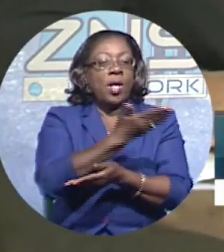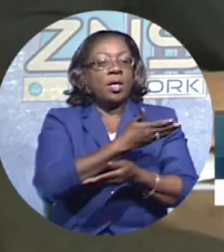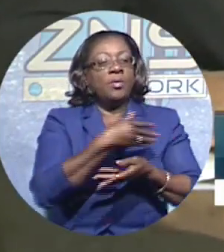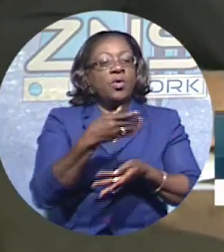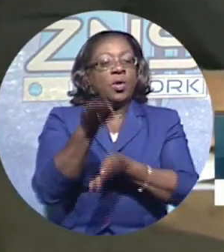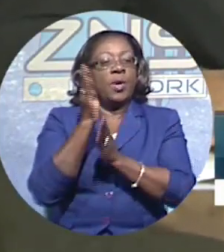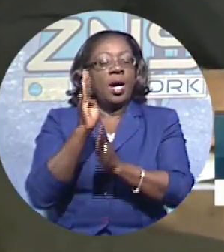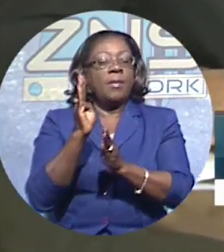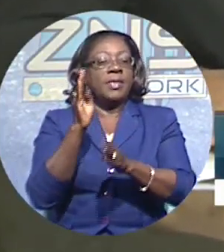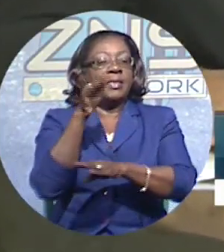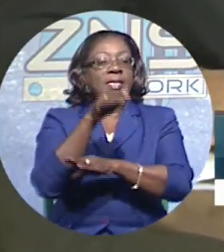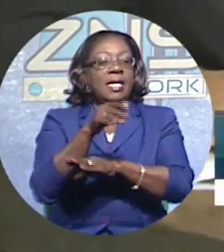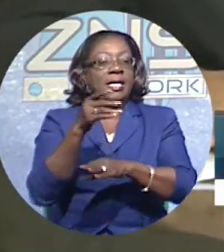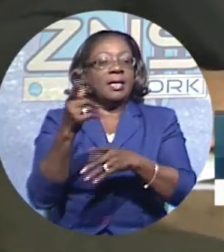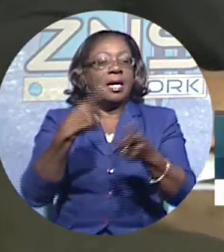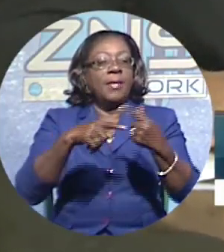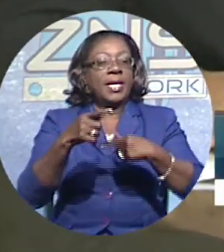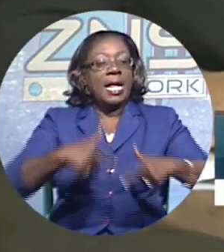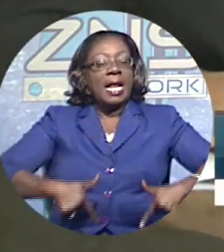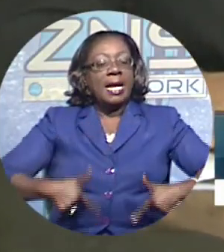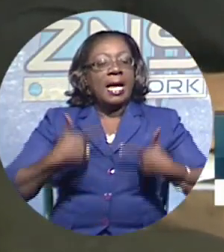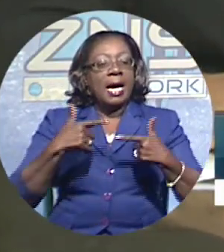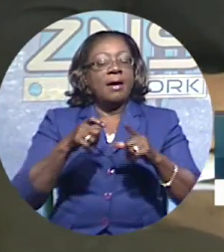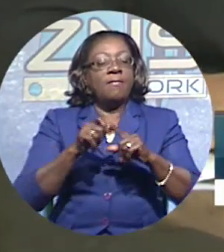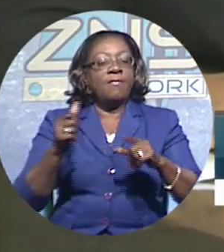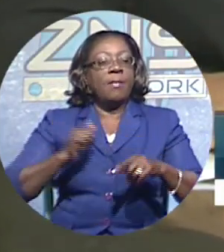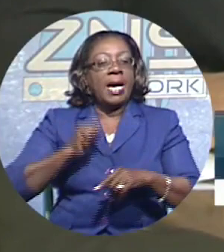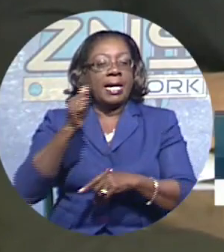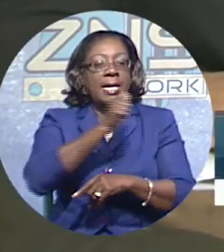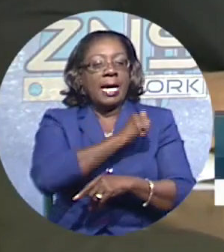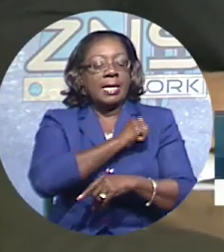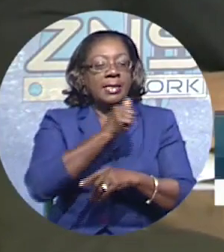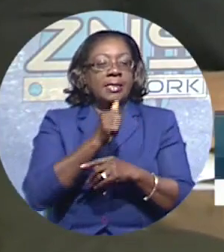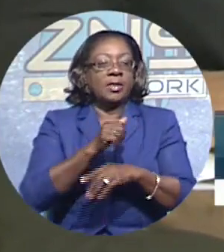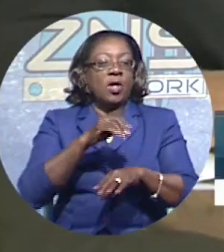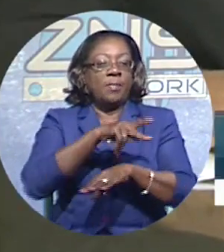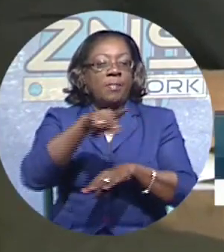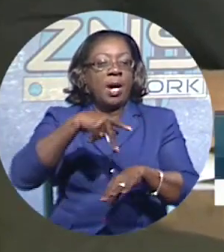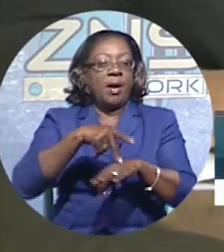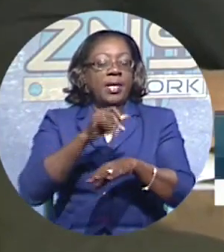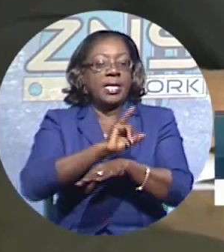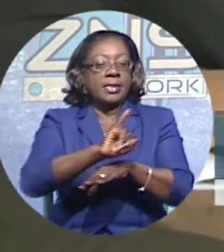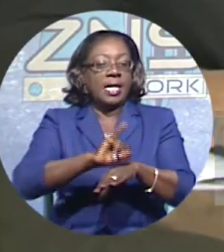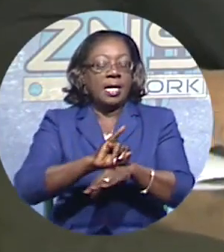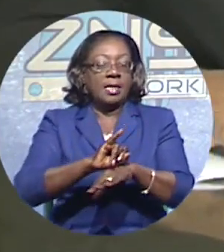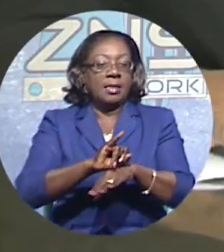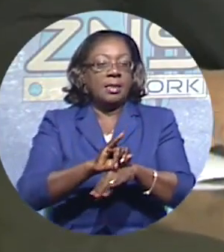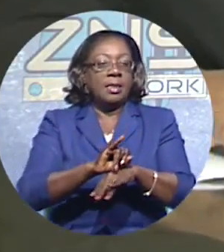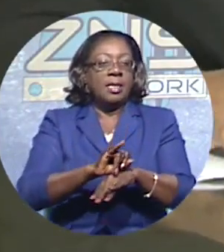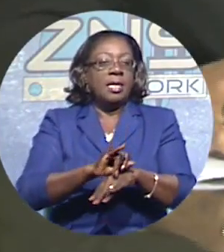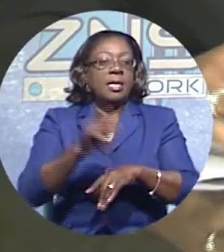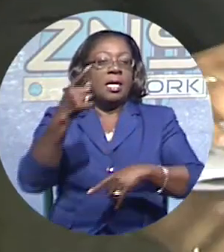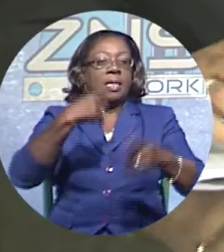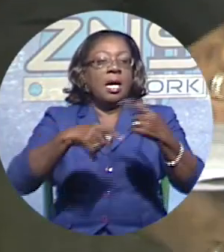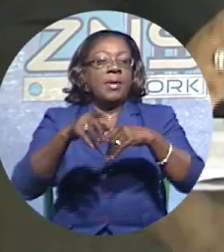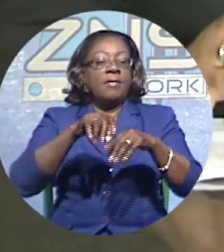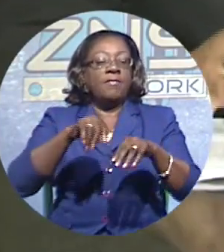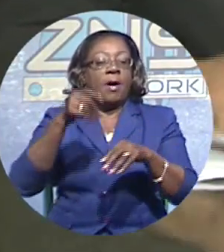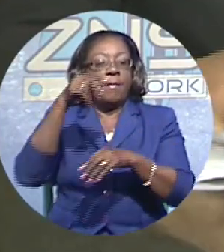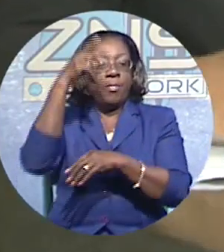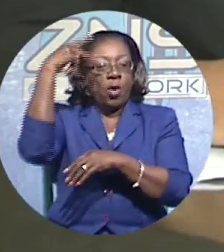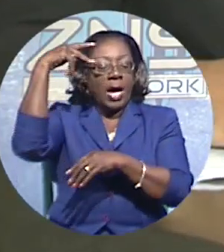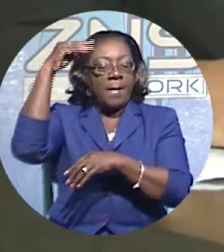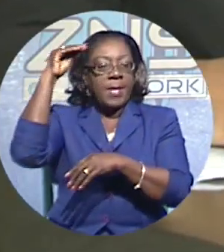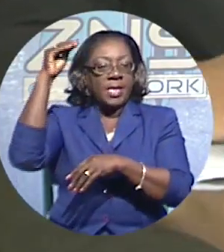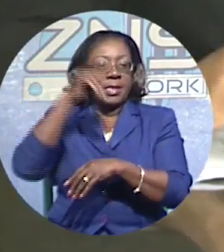Andrew Knowles, coming to you live from Marina Village here on Paradise Island. I'm Keisha Latterly. Thanks so much for looking in. Now, that coming from the nation's chief